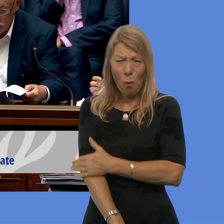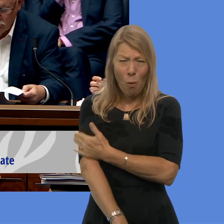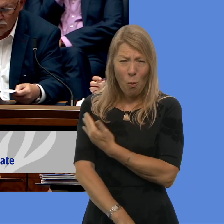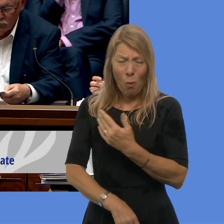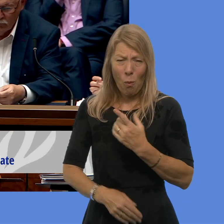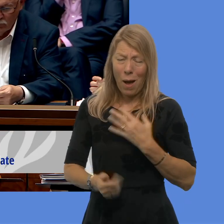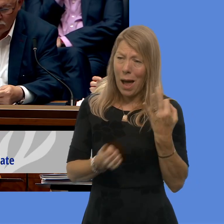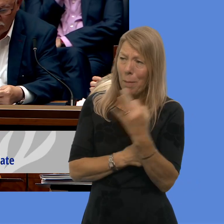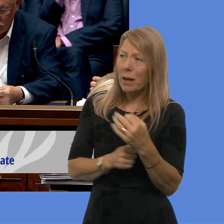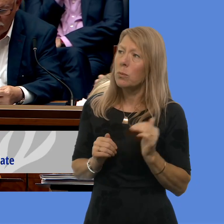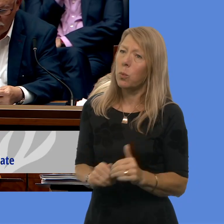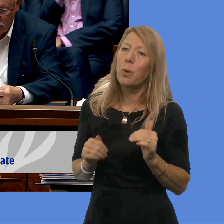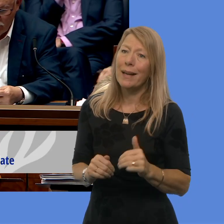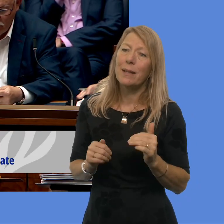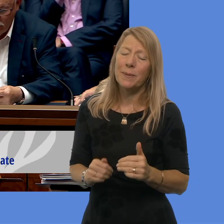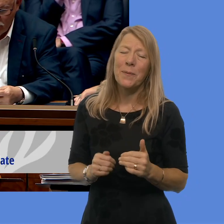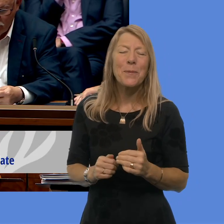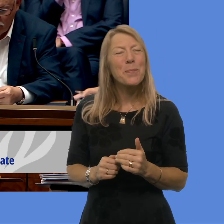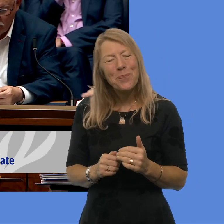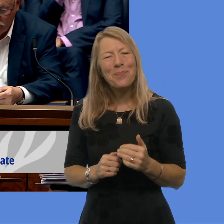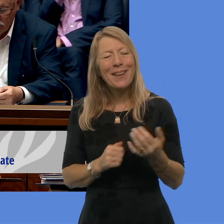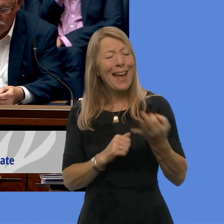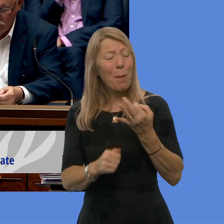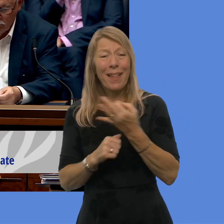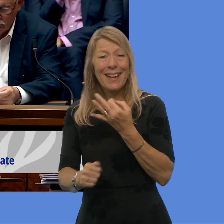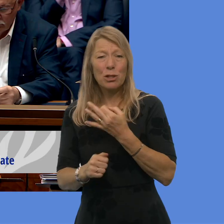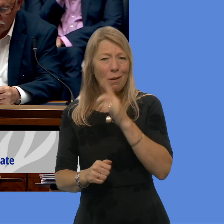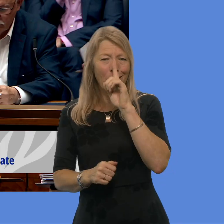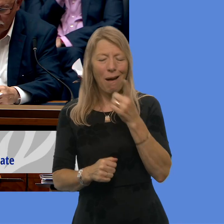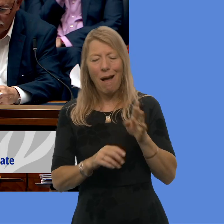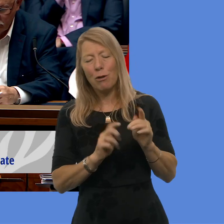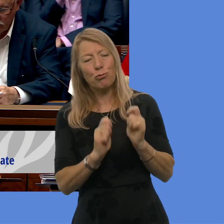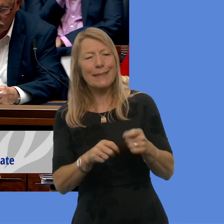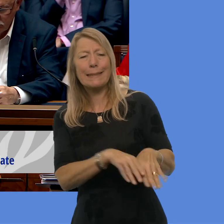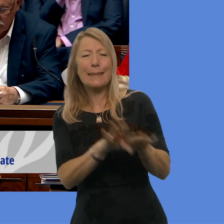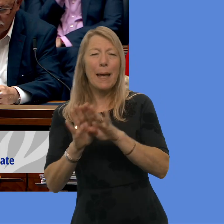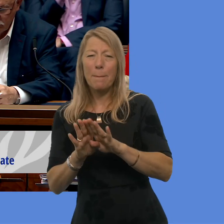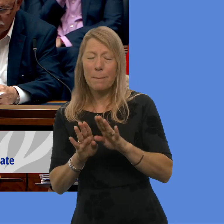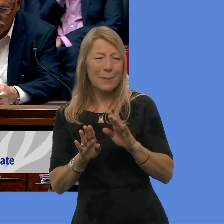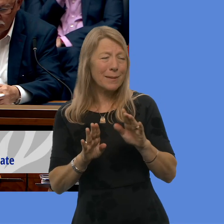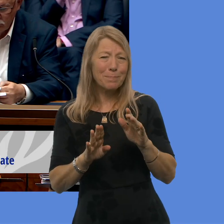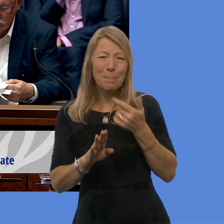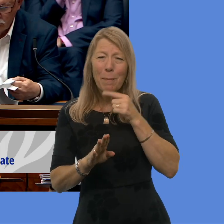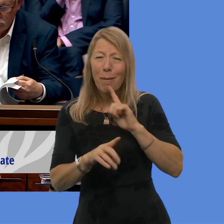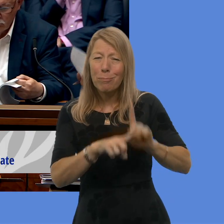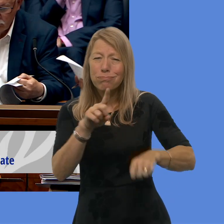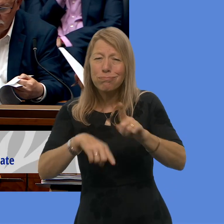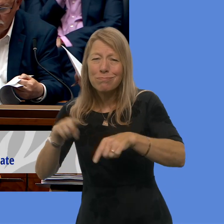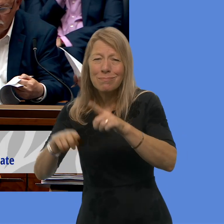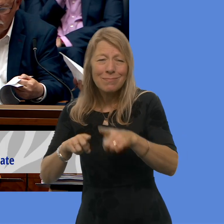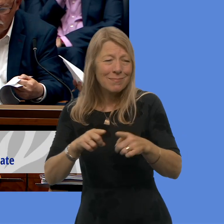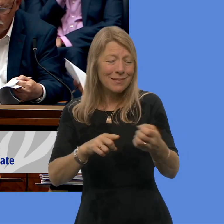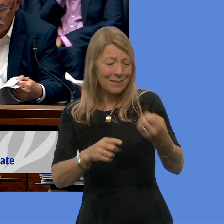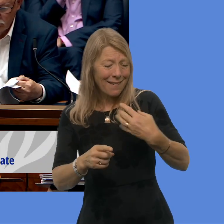applications. Each application to the scheme is unique and with its own complexities, and the progress of applications can require additional or supporting information